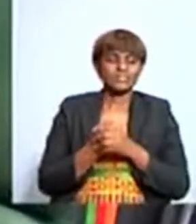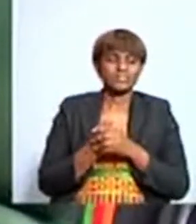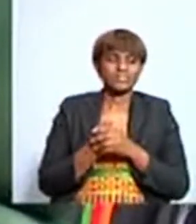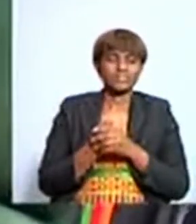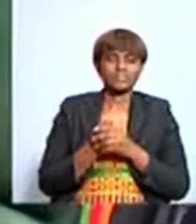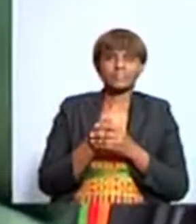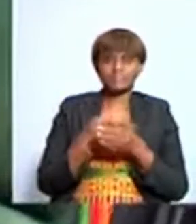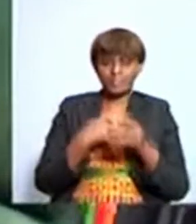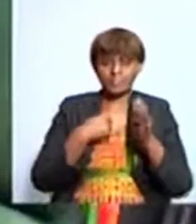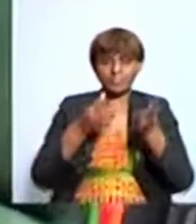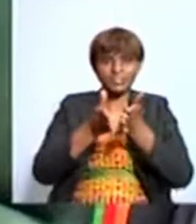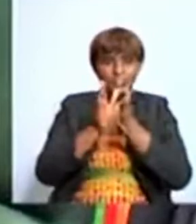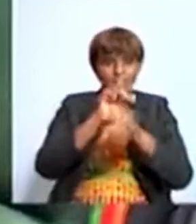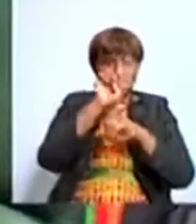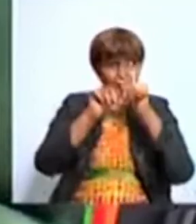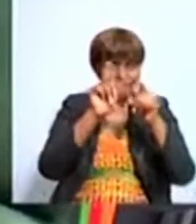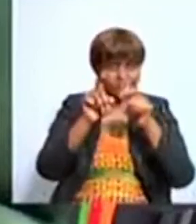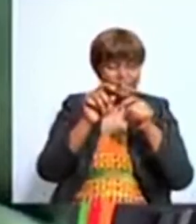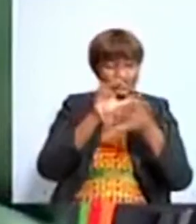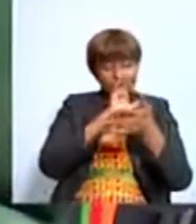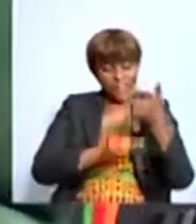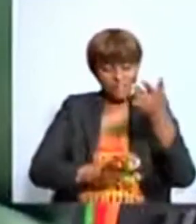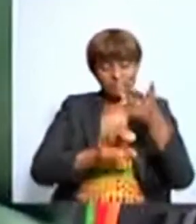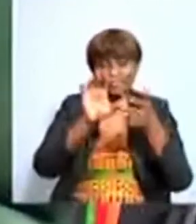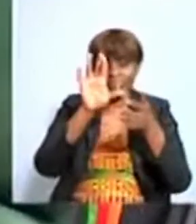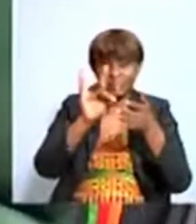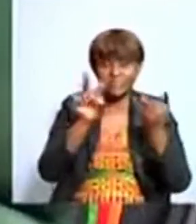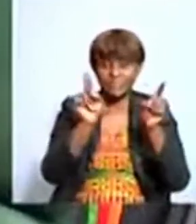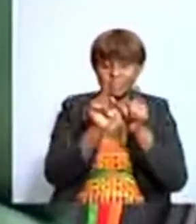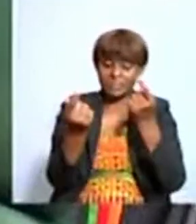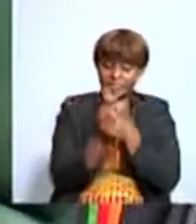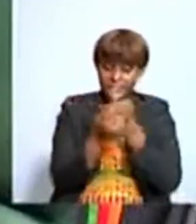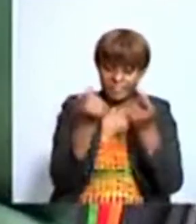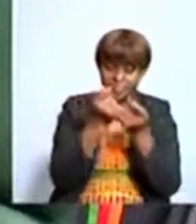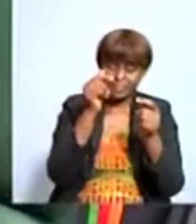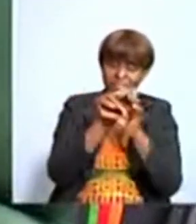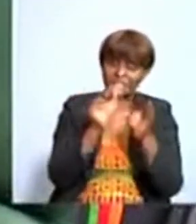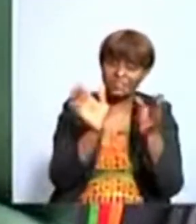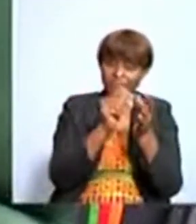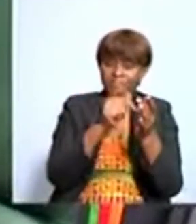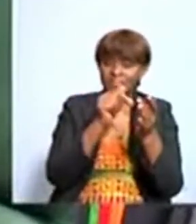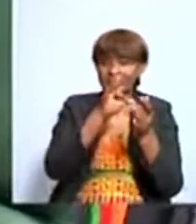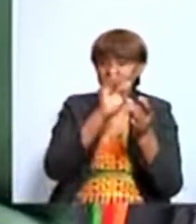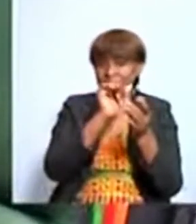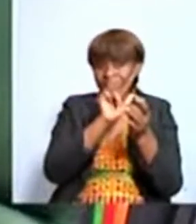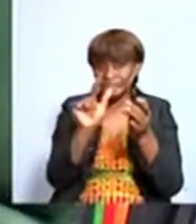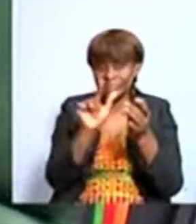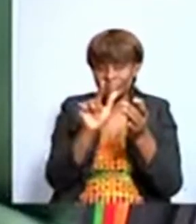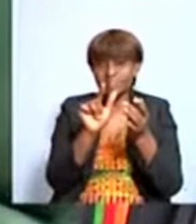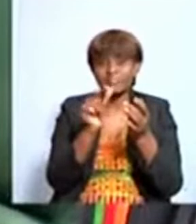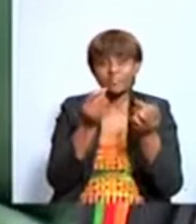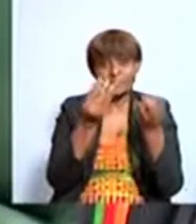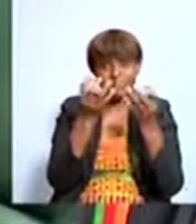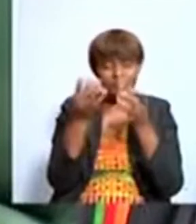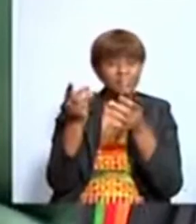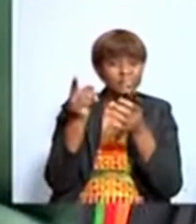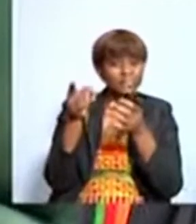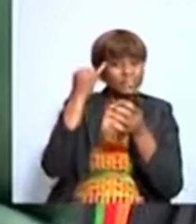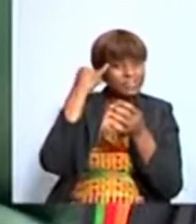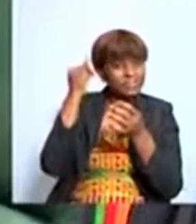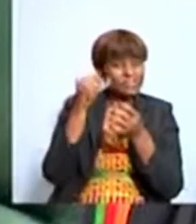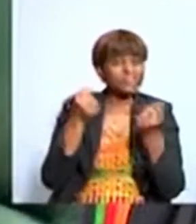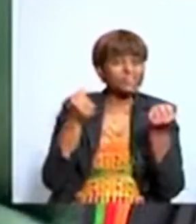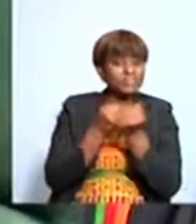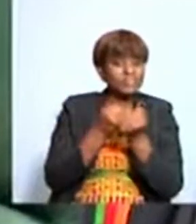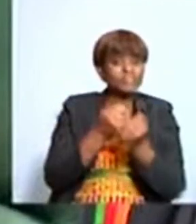I put the question. The question is that Clause 8 as amended stands part of the bill. As many are of that